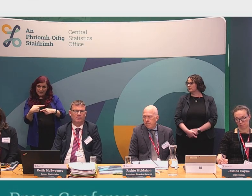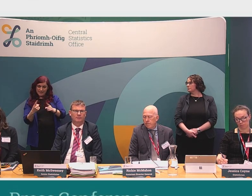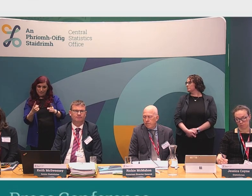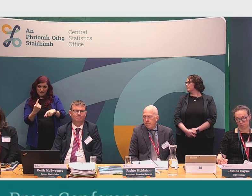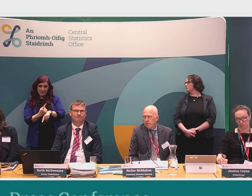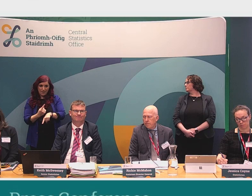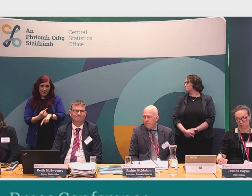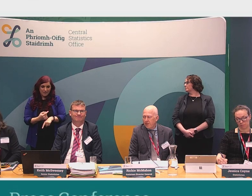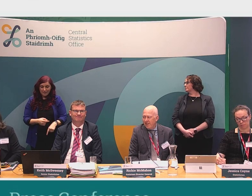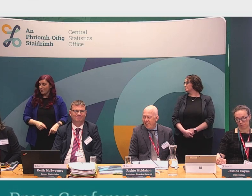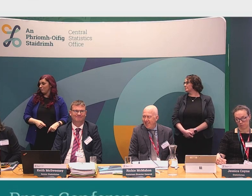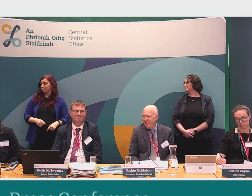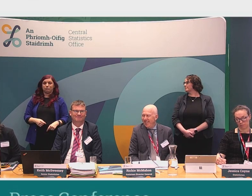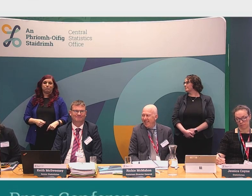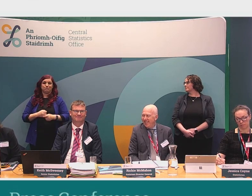What a question, Cleta.